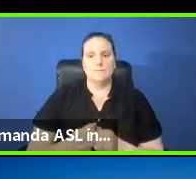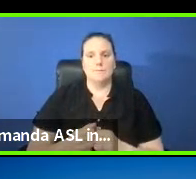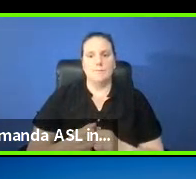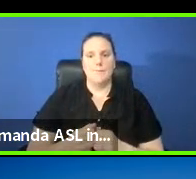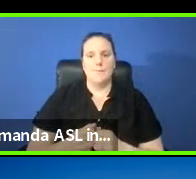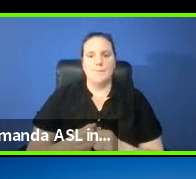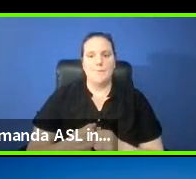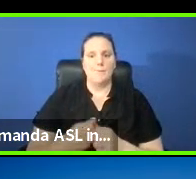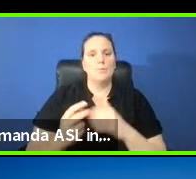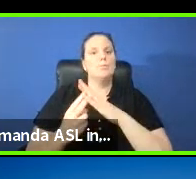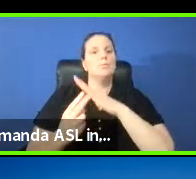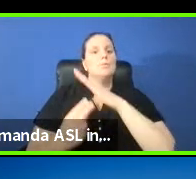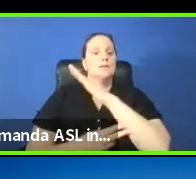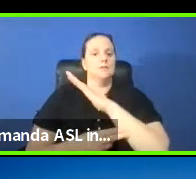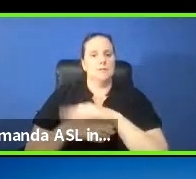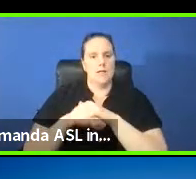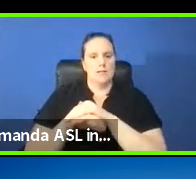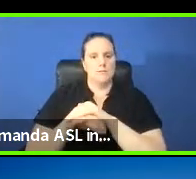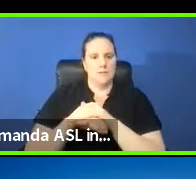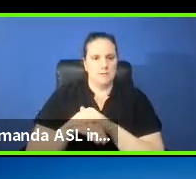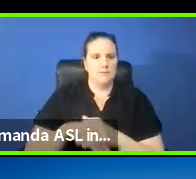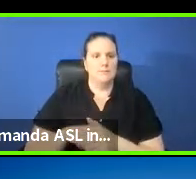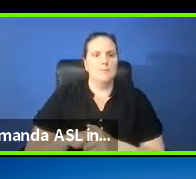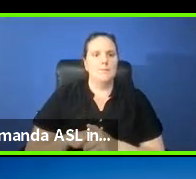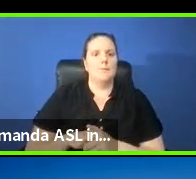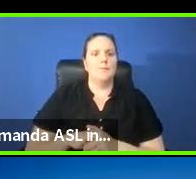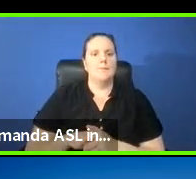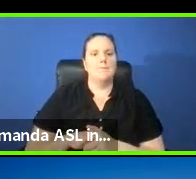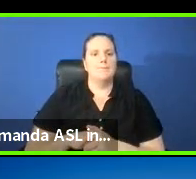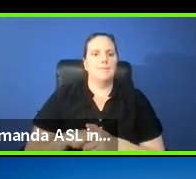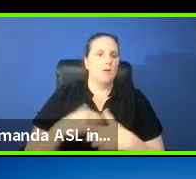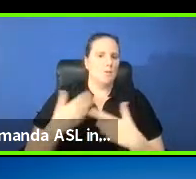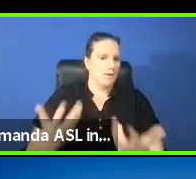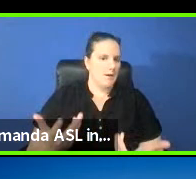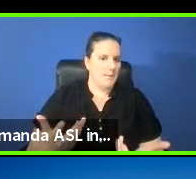bridge access and whatnot?